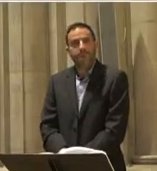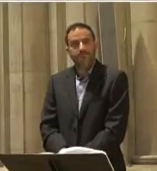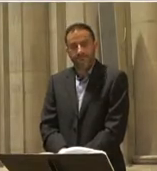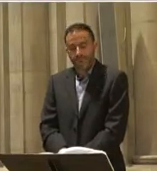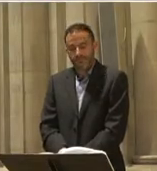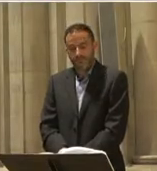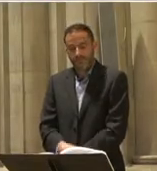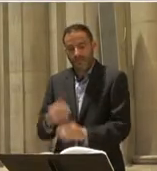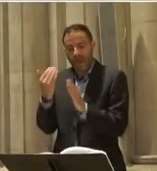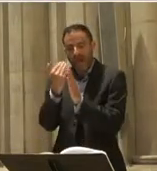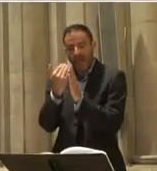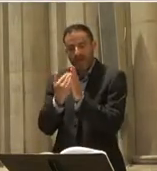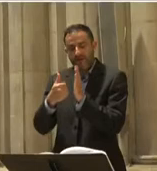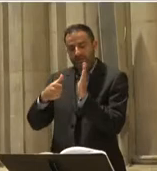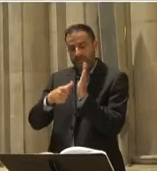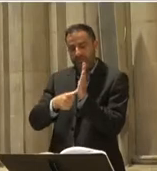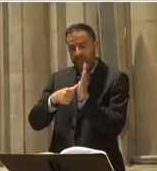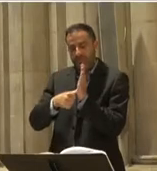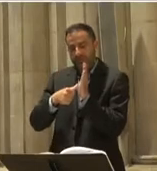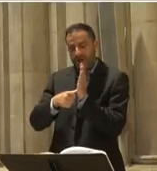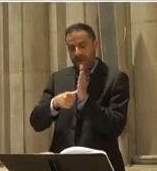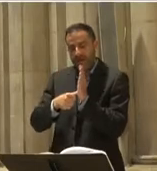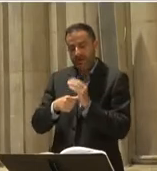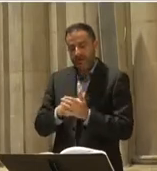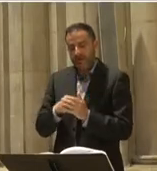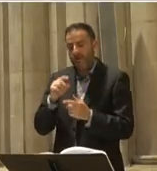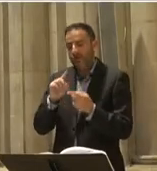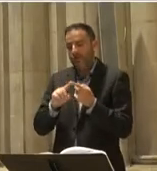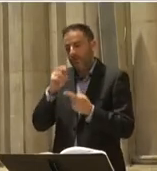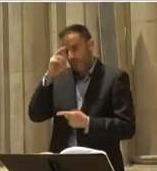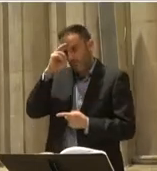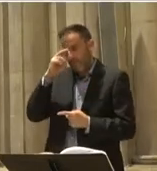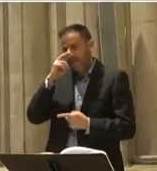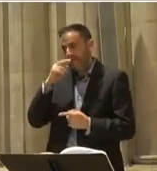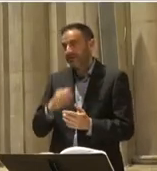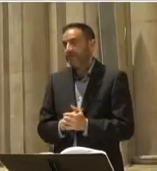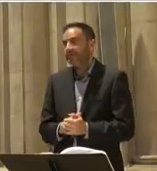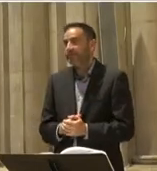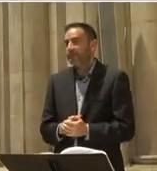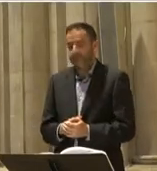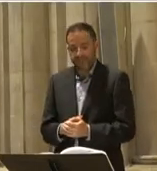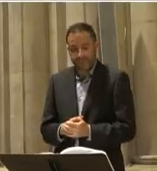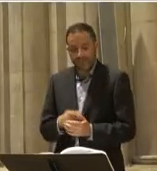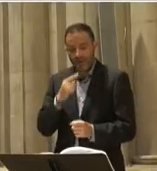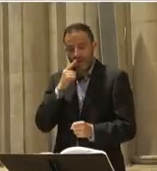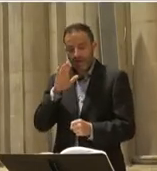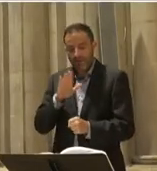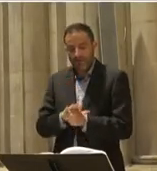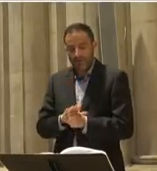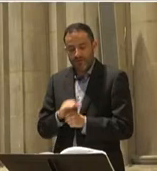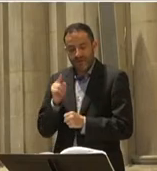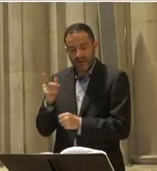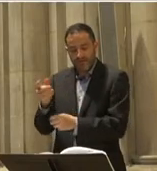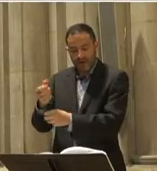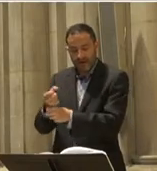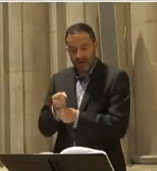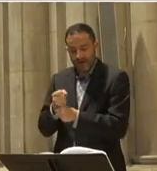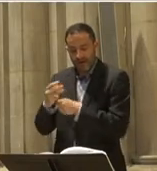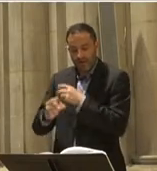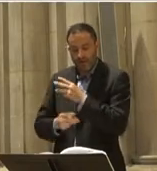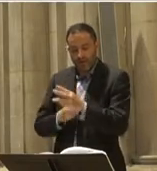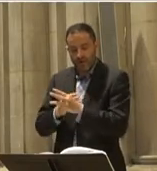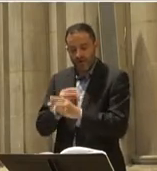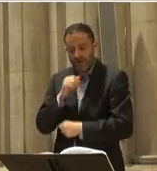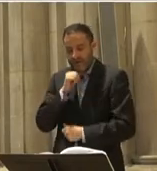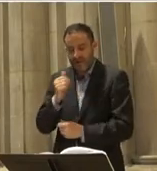A lesson from the letter of St. Paul to the Romans. The promise that he would inherit the world did